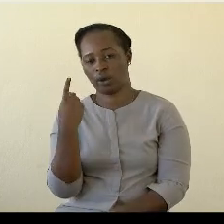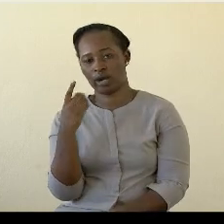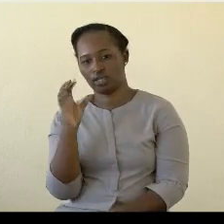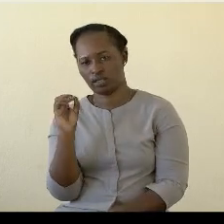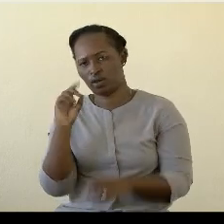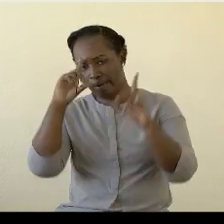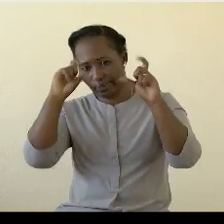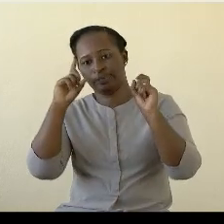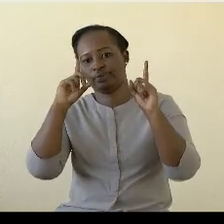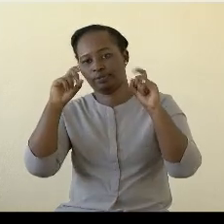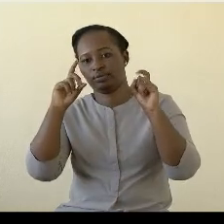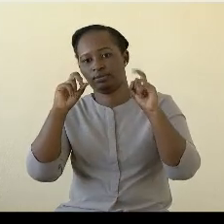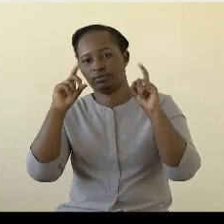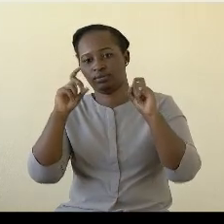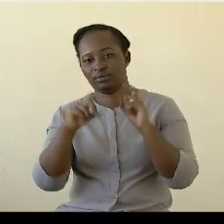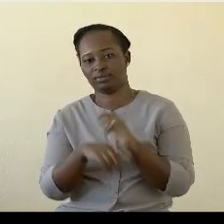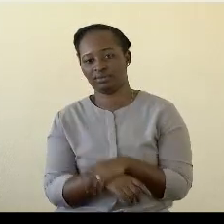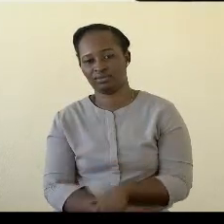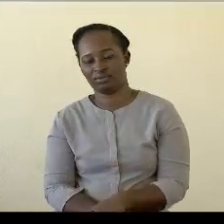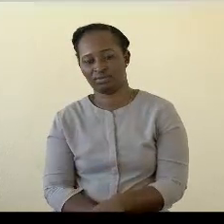is off.